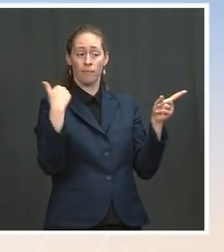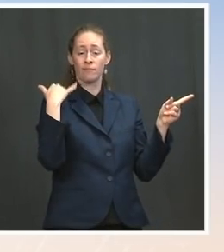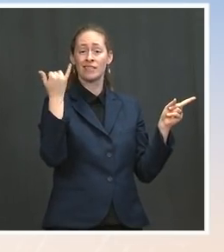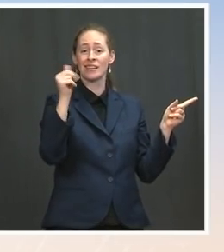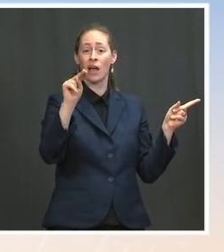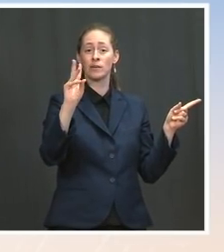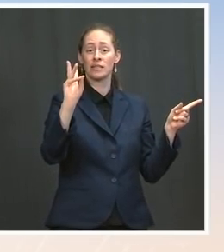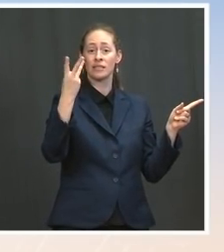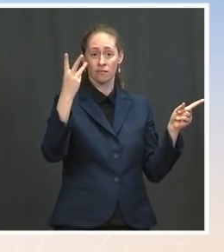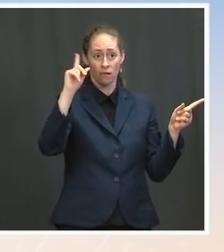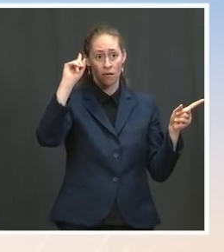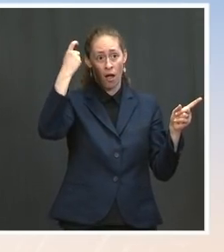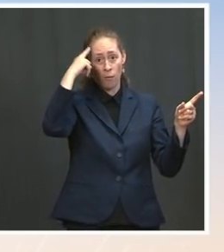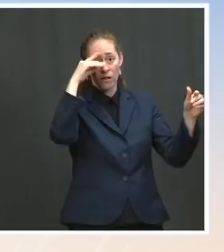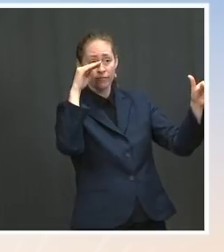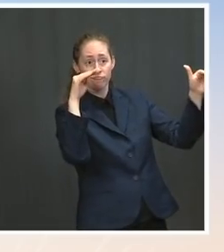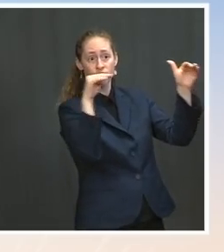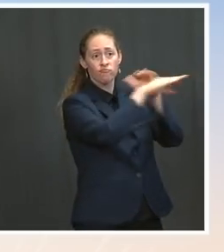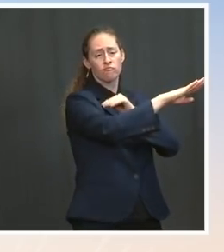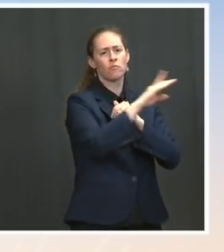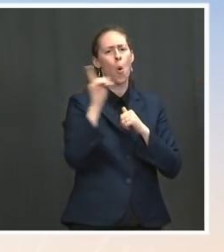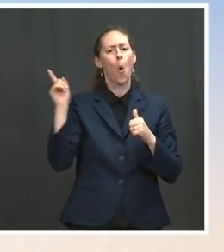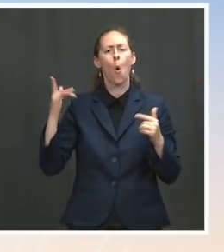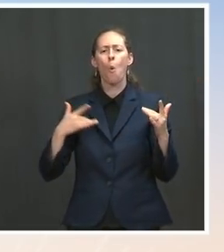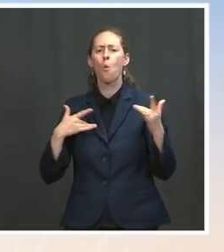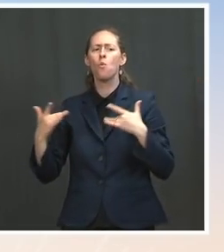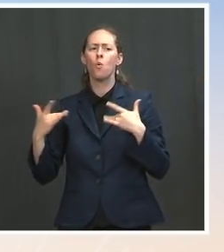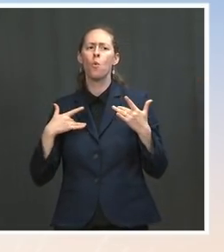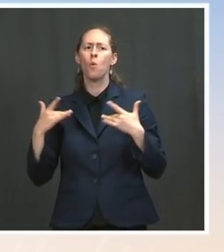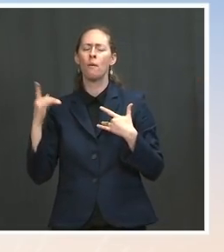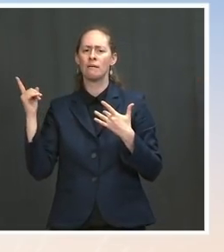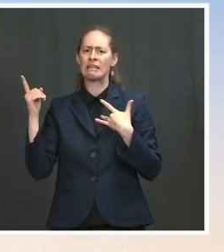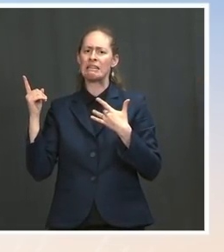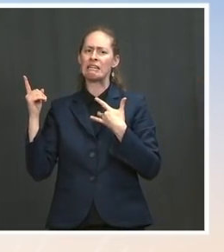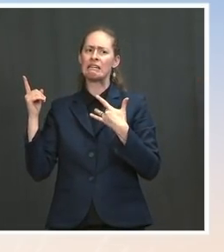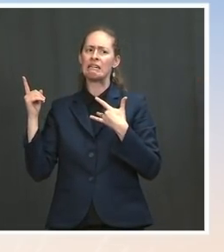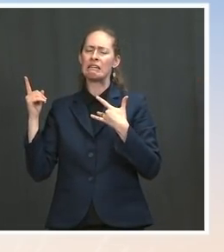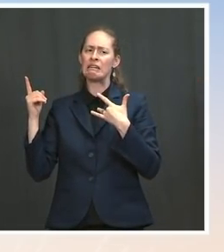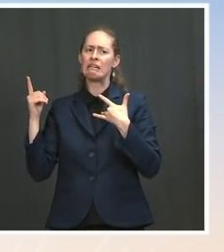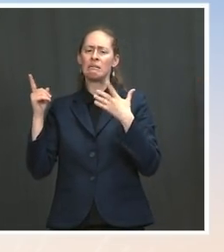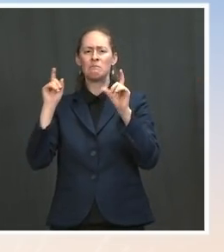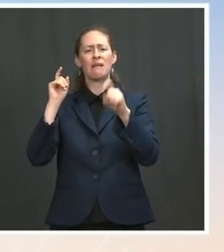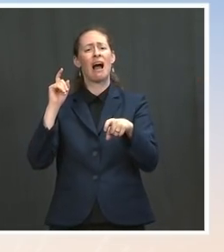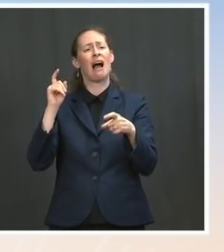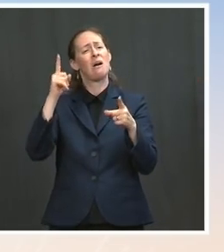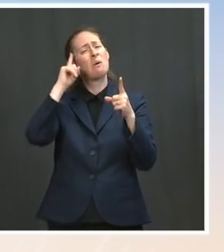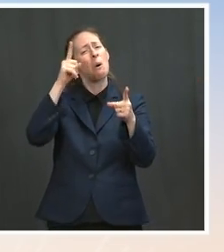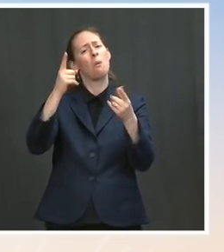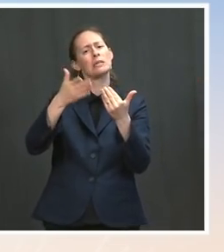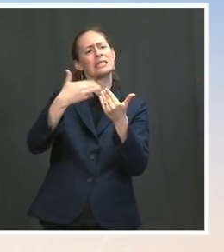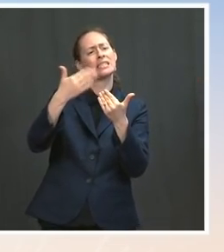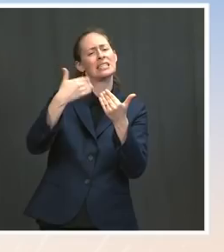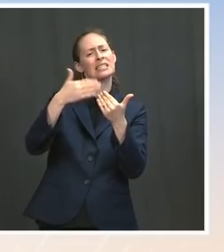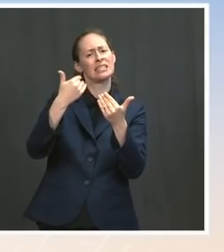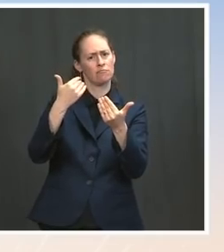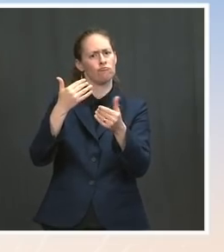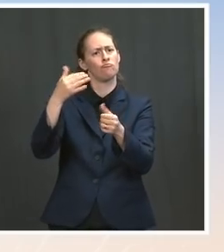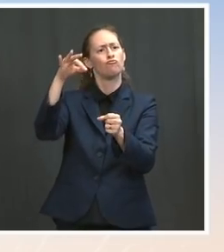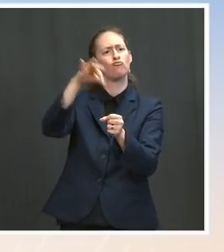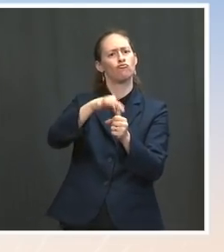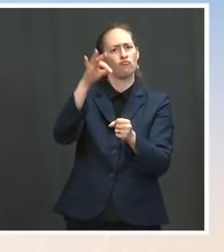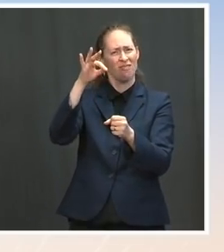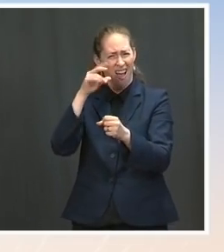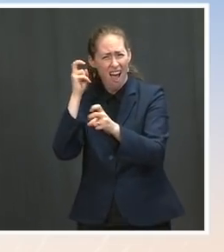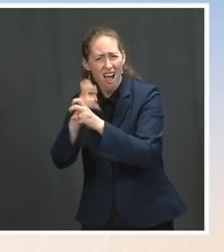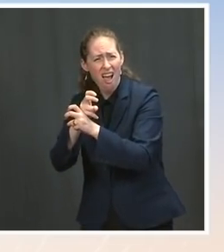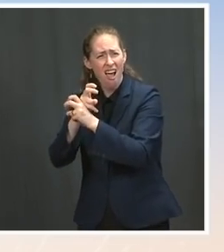to the president. He thinks that must stop. It must be easier, not harder, for all eligible voters to vote, to register and cast their ballots. We